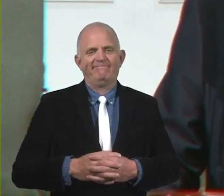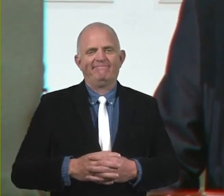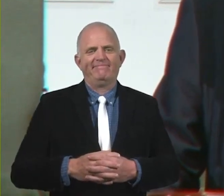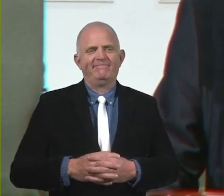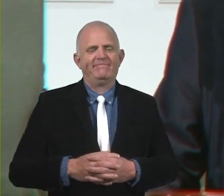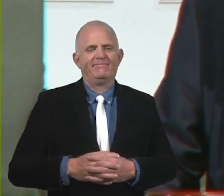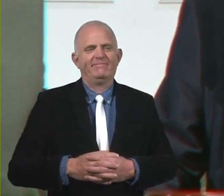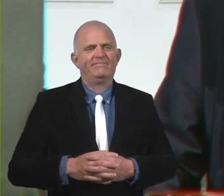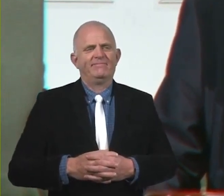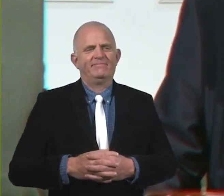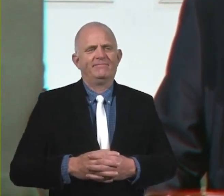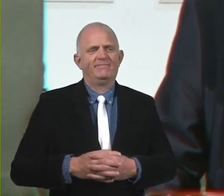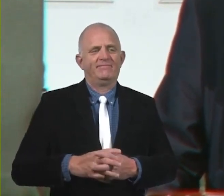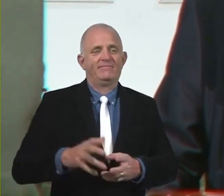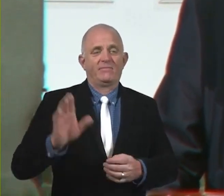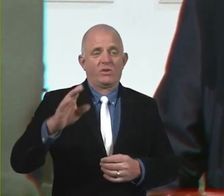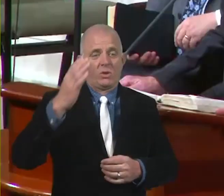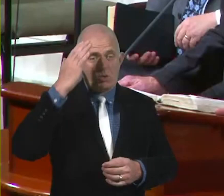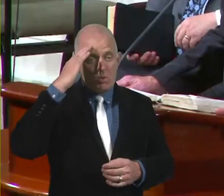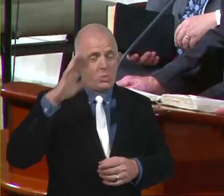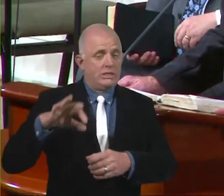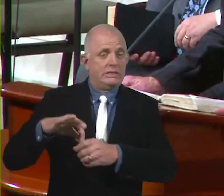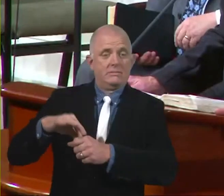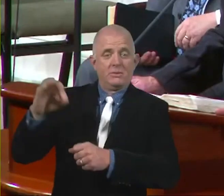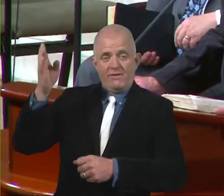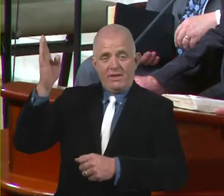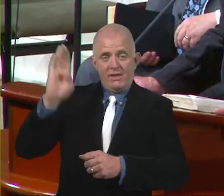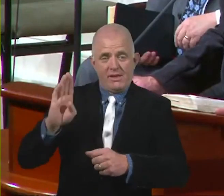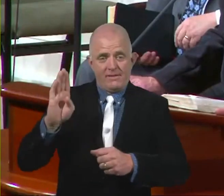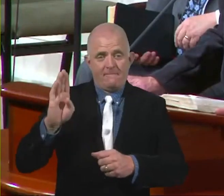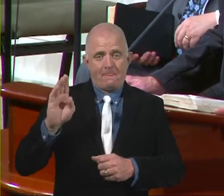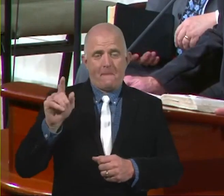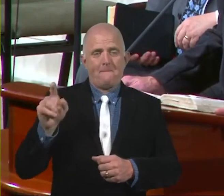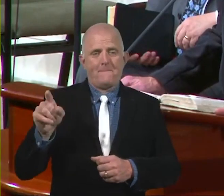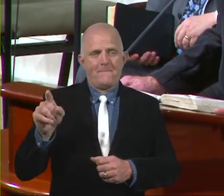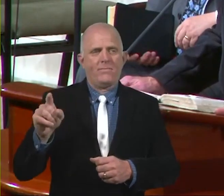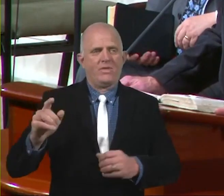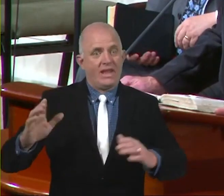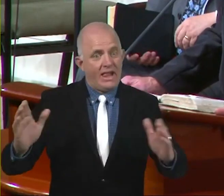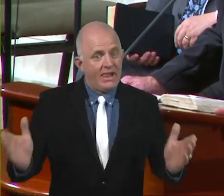Did you know that the Spirit of God left Samson and he wist not?